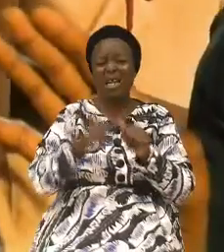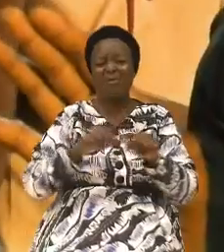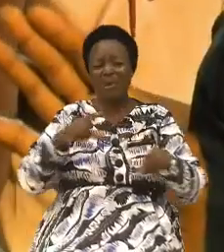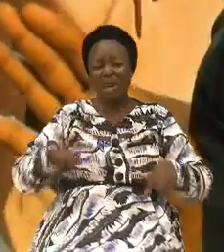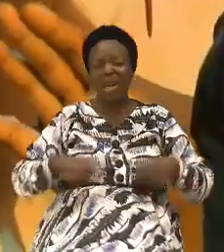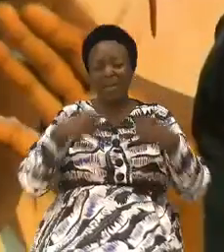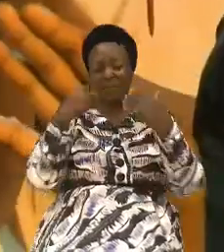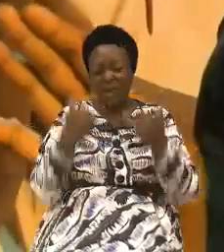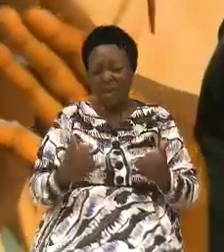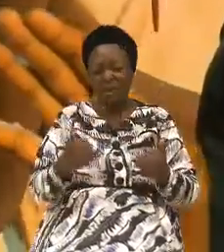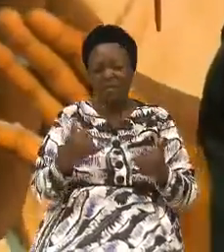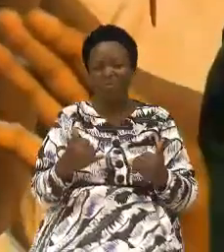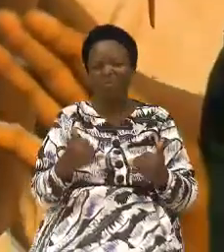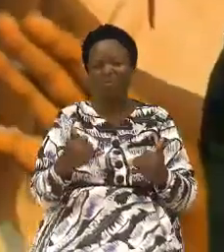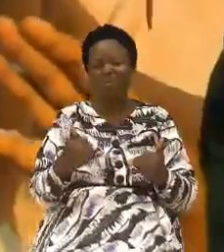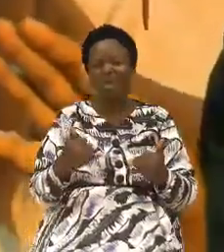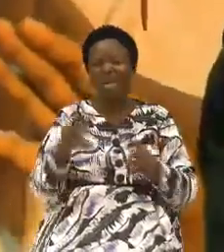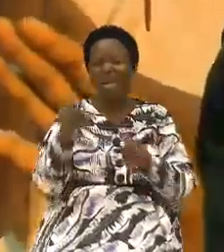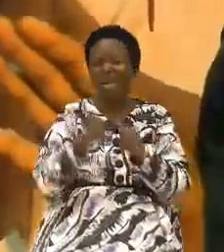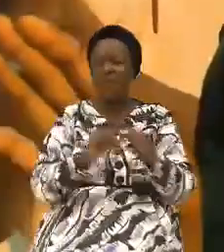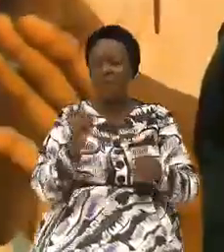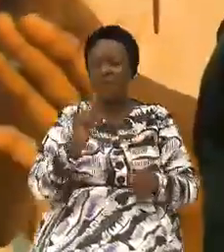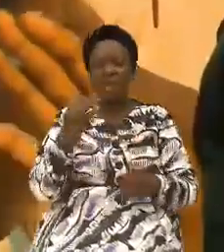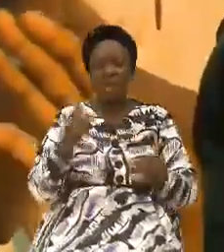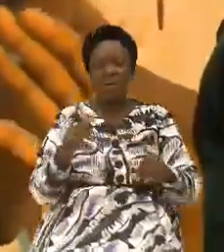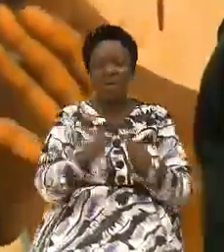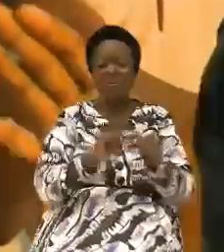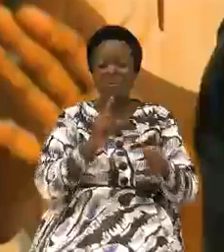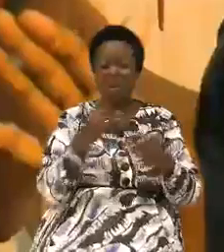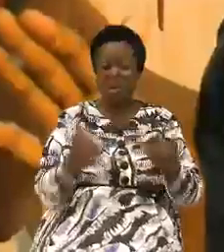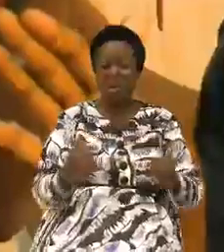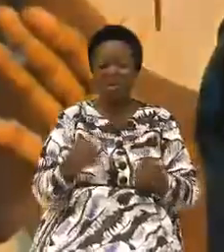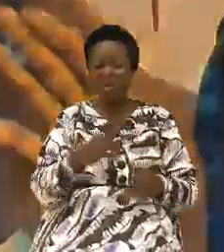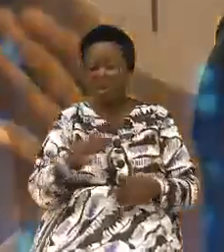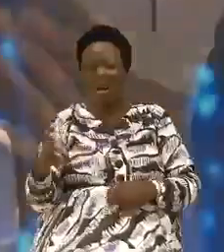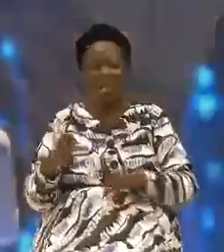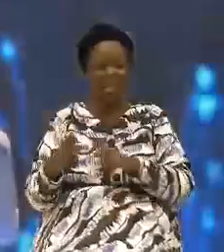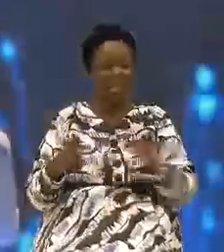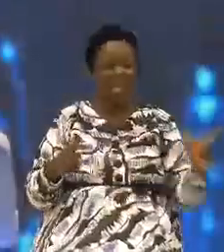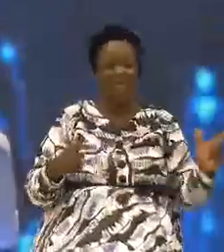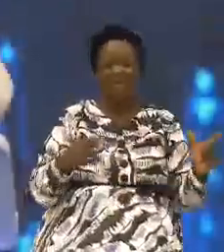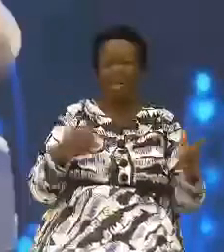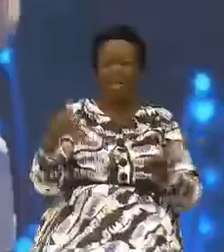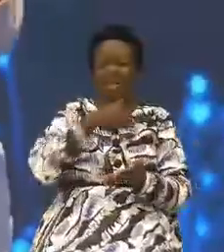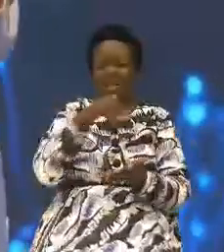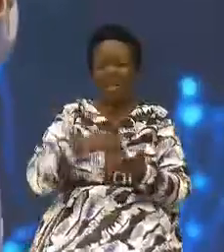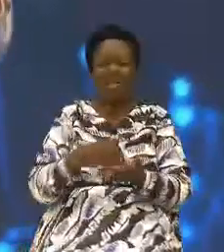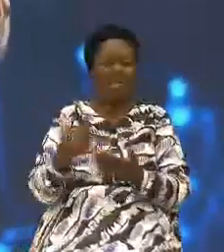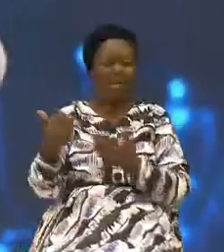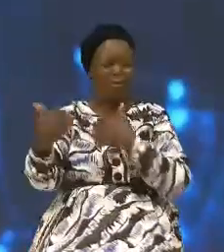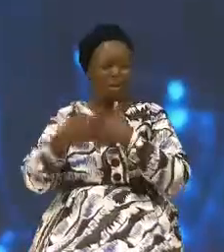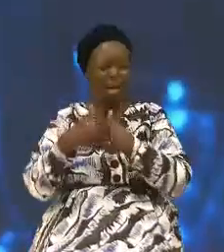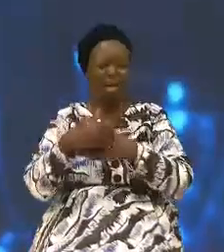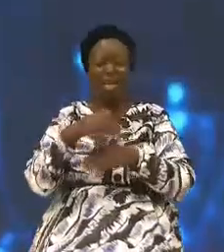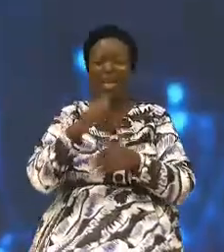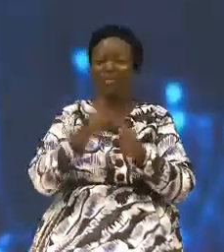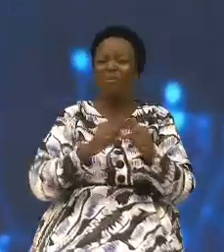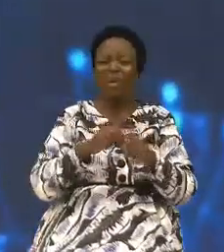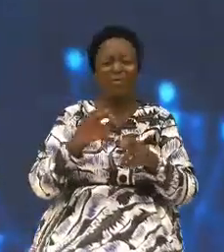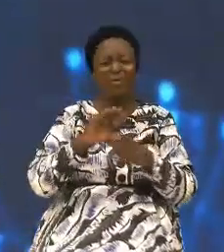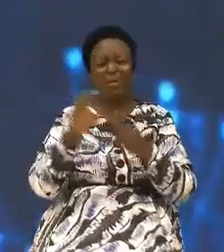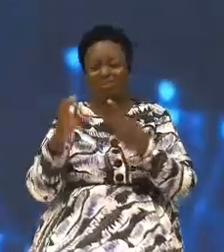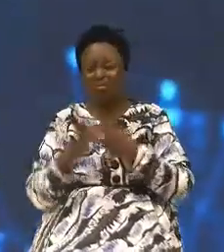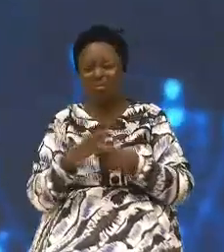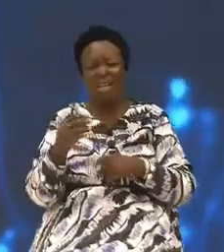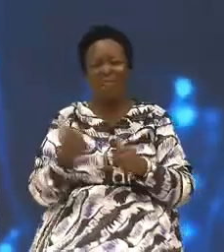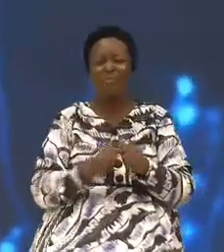right now. Everywhere now, everywhere now, right, left, center, back, every station, every community, every